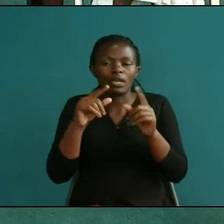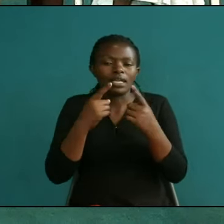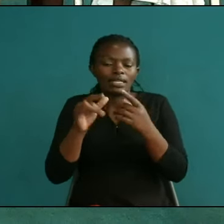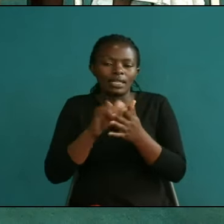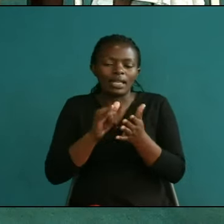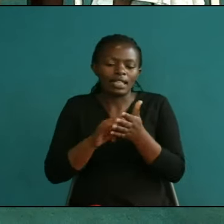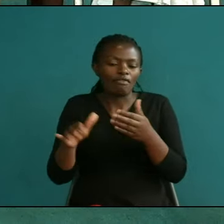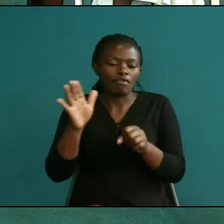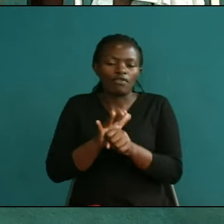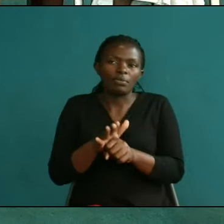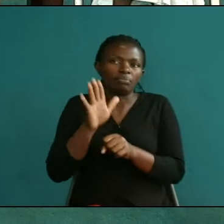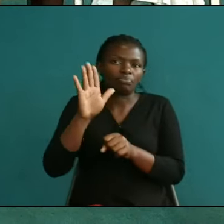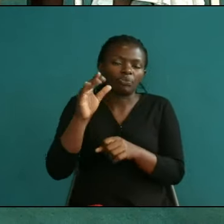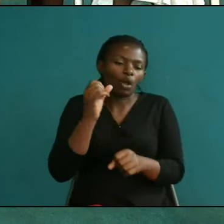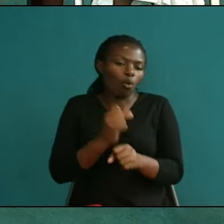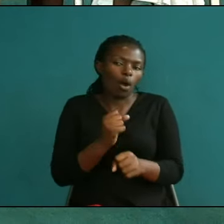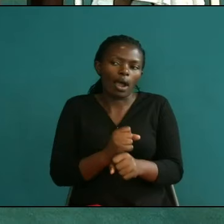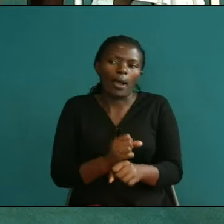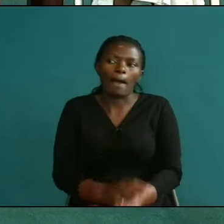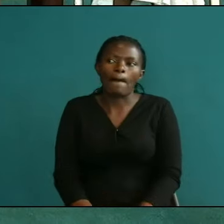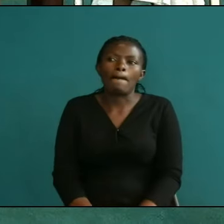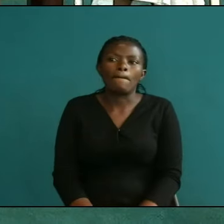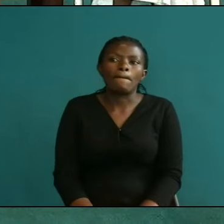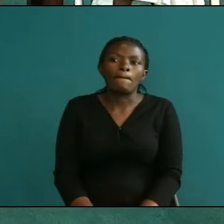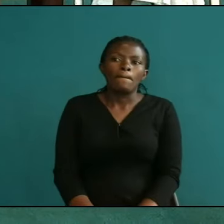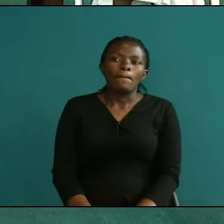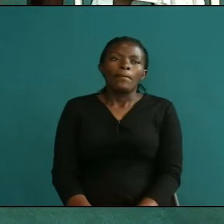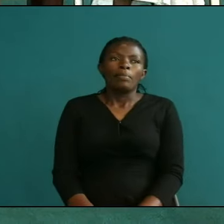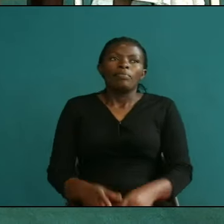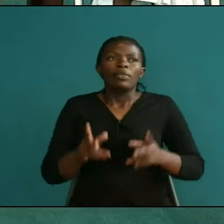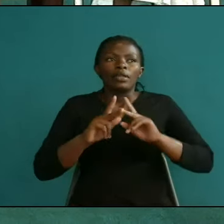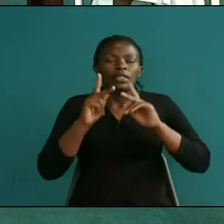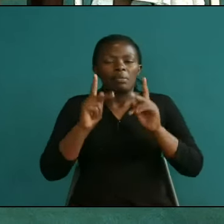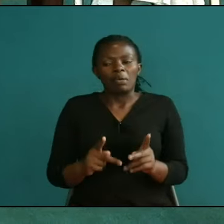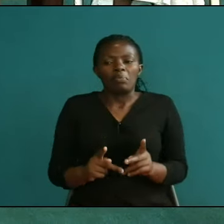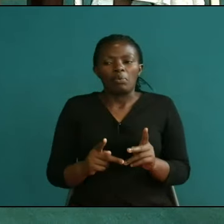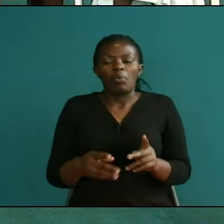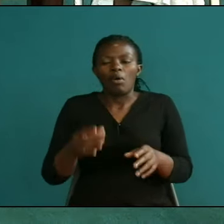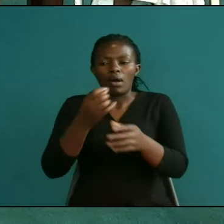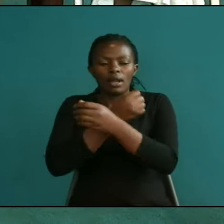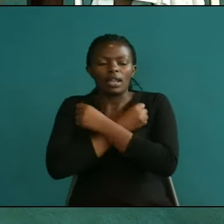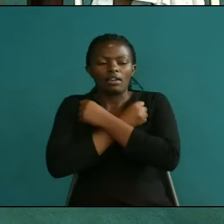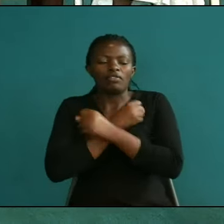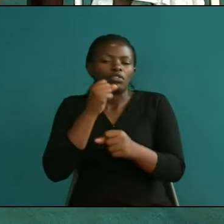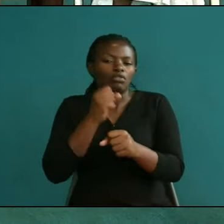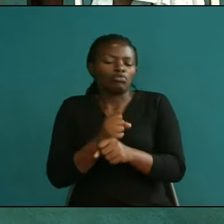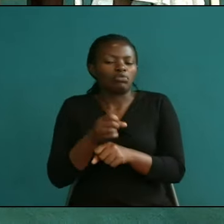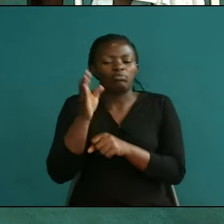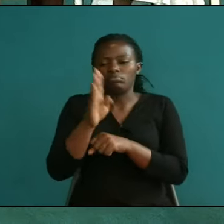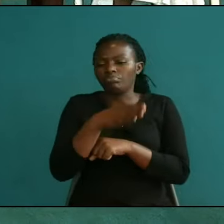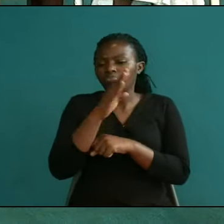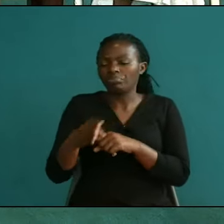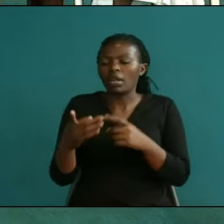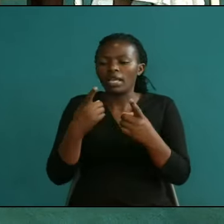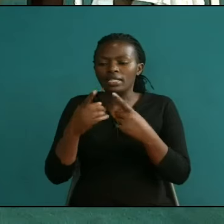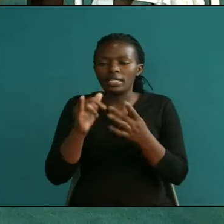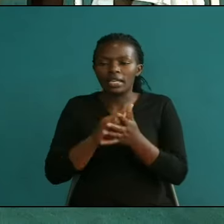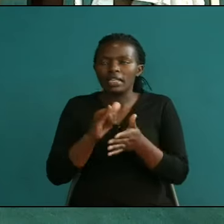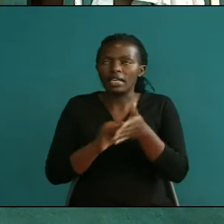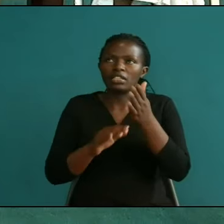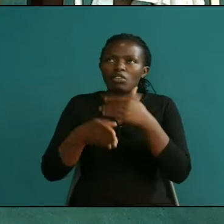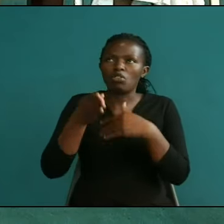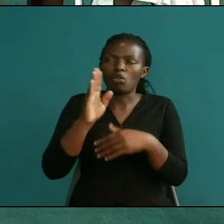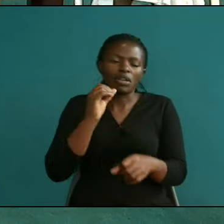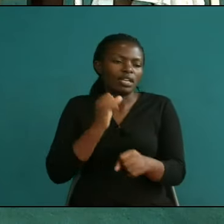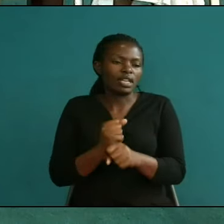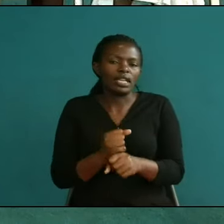purpose. The people eventually acknowledged their wrongdoing, admitting that God had just dealt with them according to